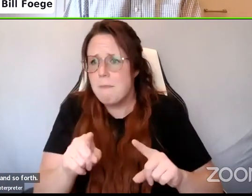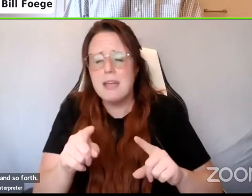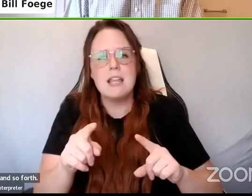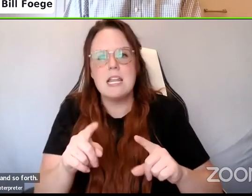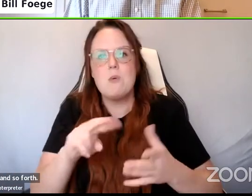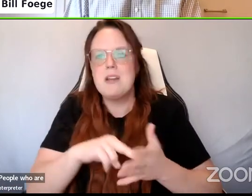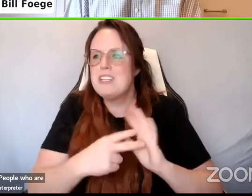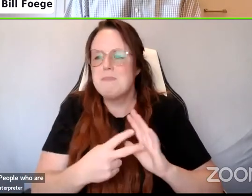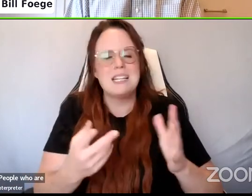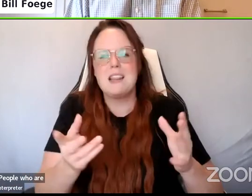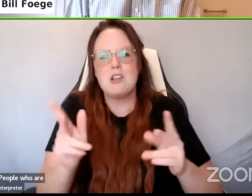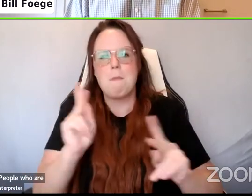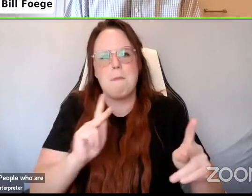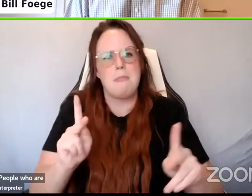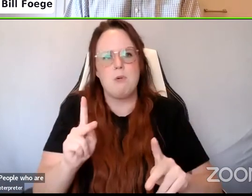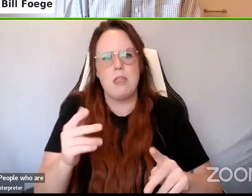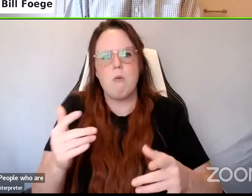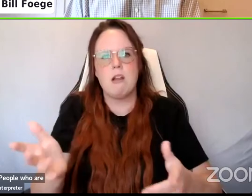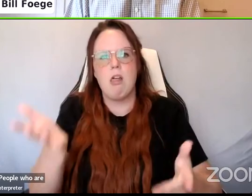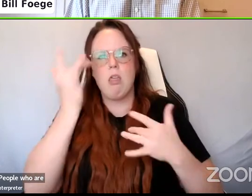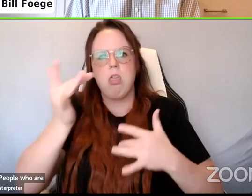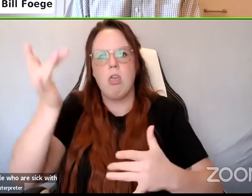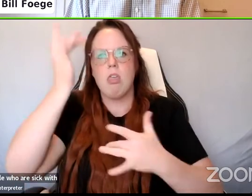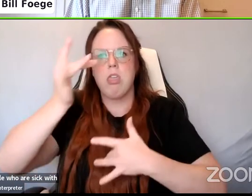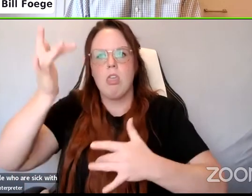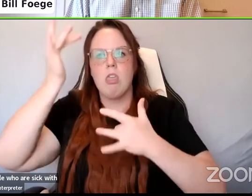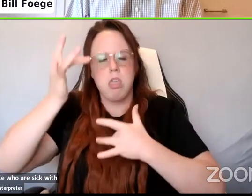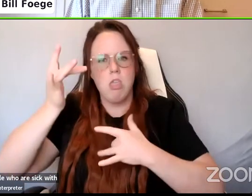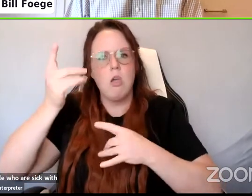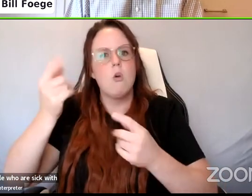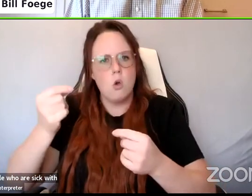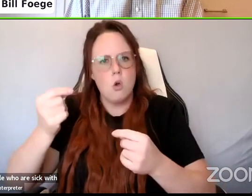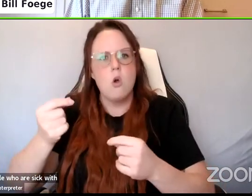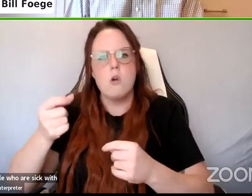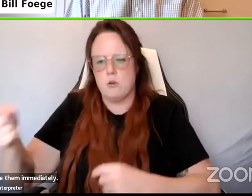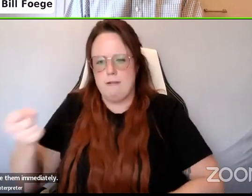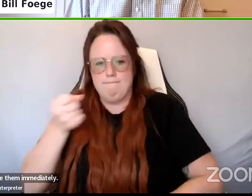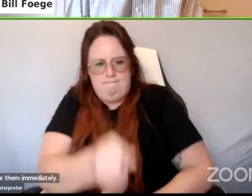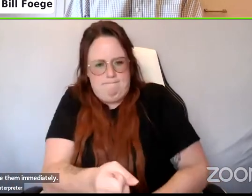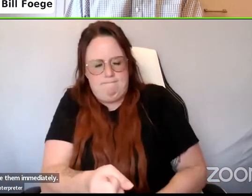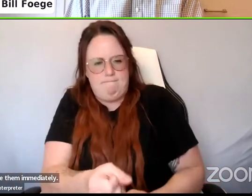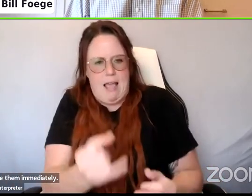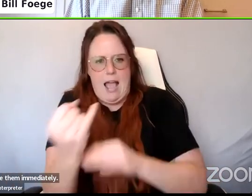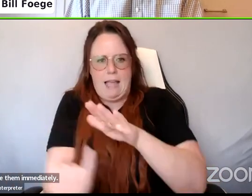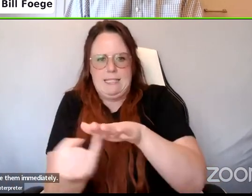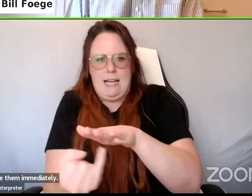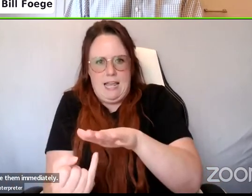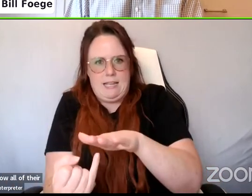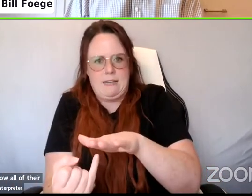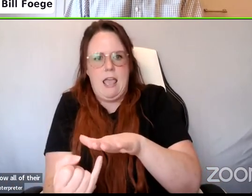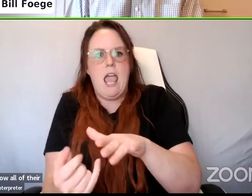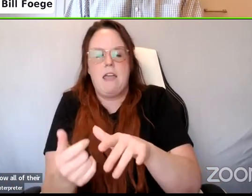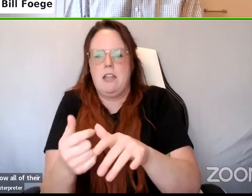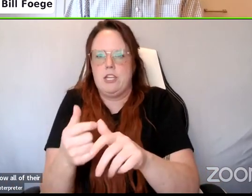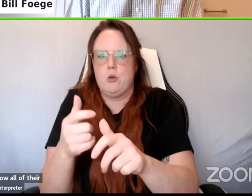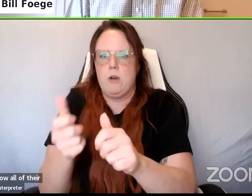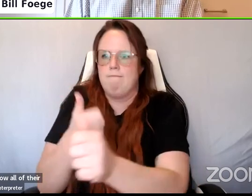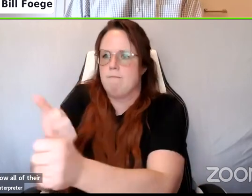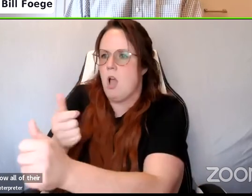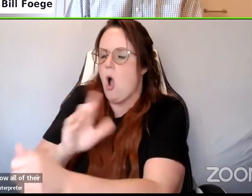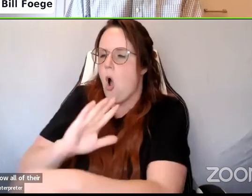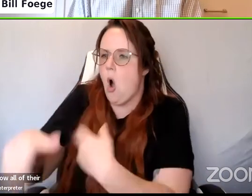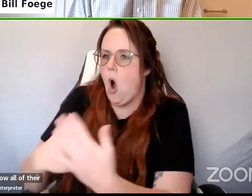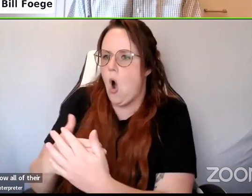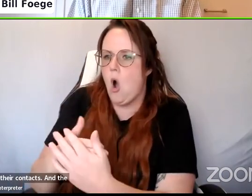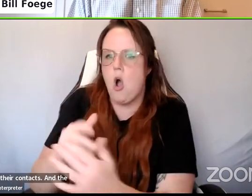who are sick with smallpox and you would isolate them immediately and then you would follow all of their contacts and the first symptom